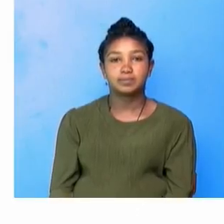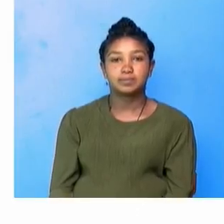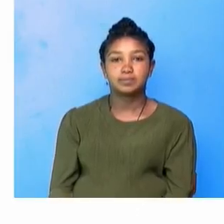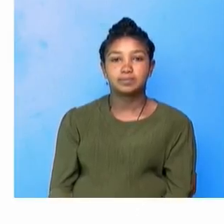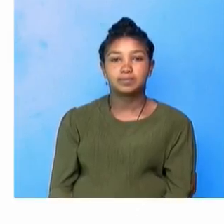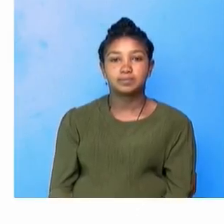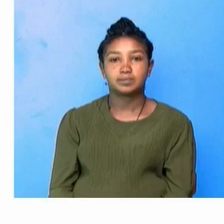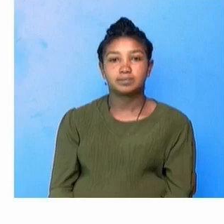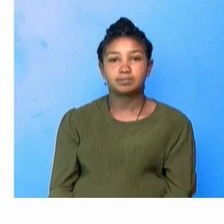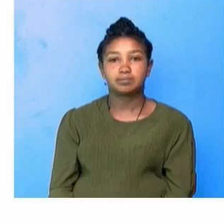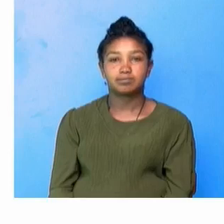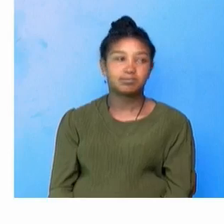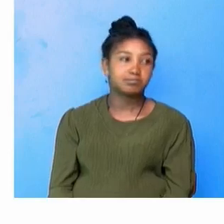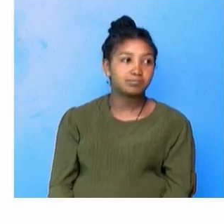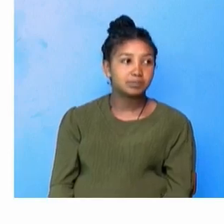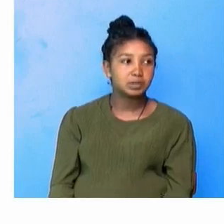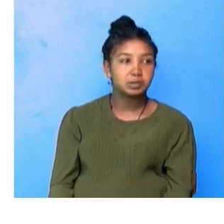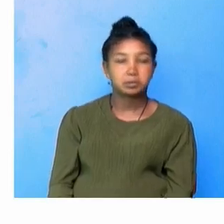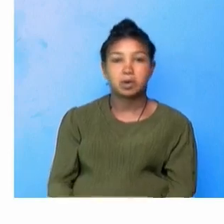Look.